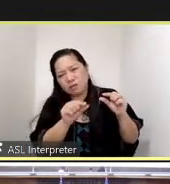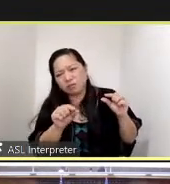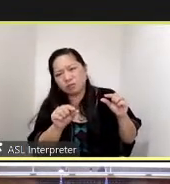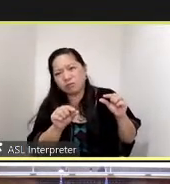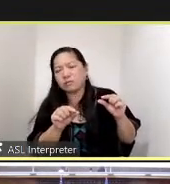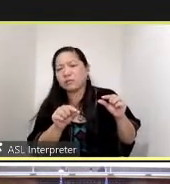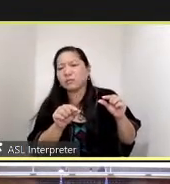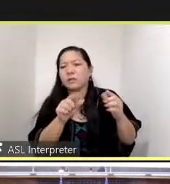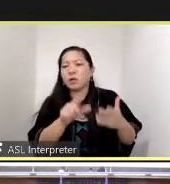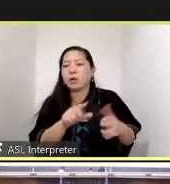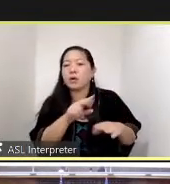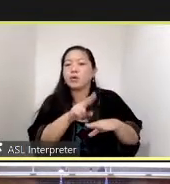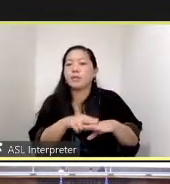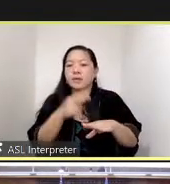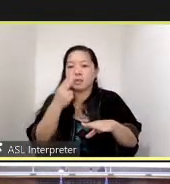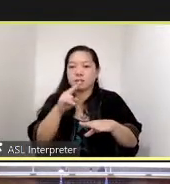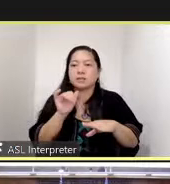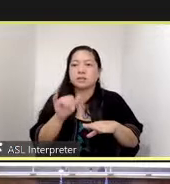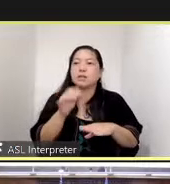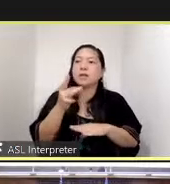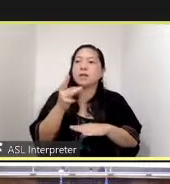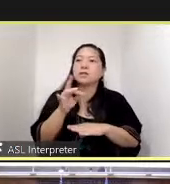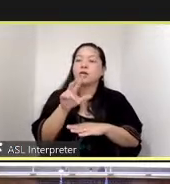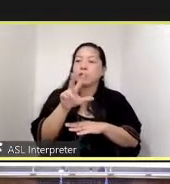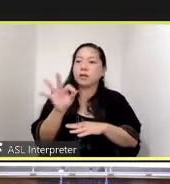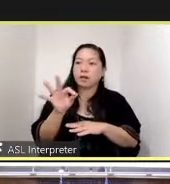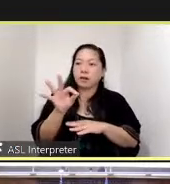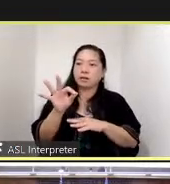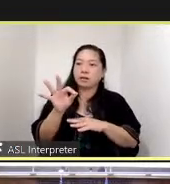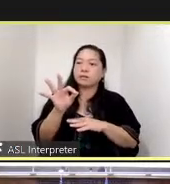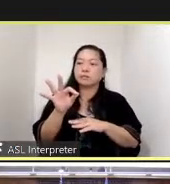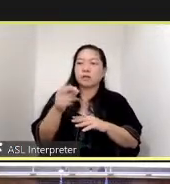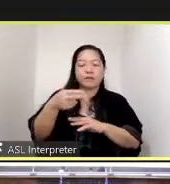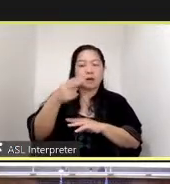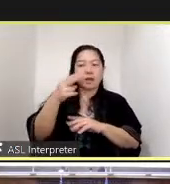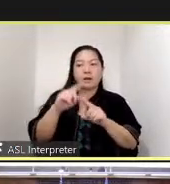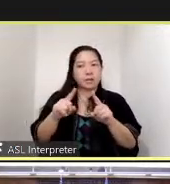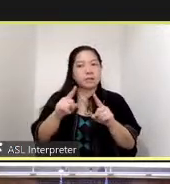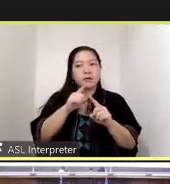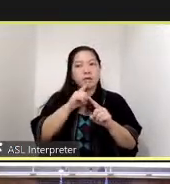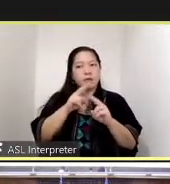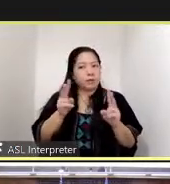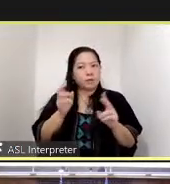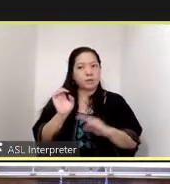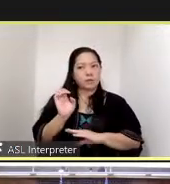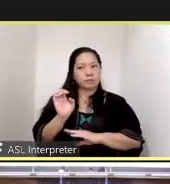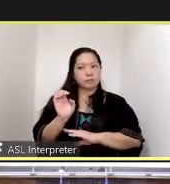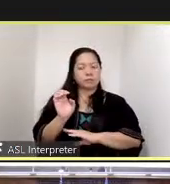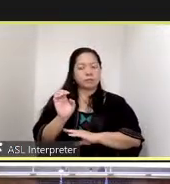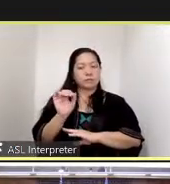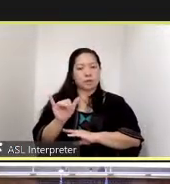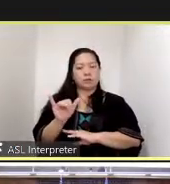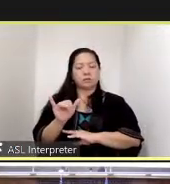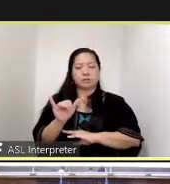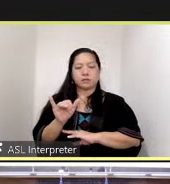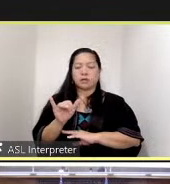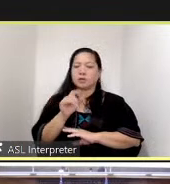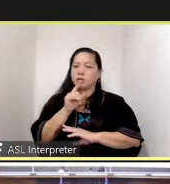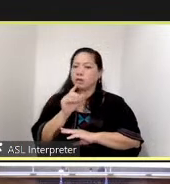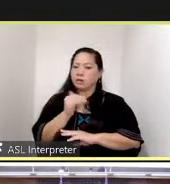we normally see the 18 to 39s being on top, but that is very alarming to us, knowing that our Manumco